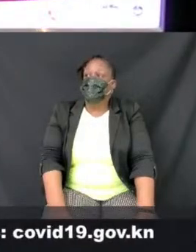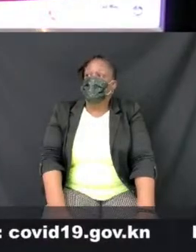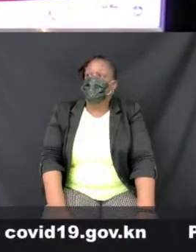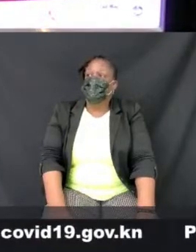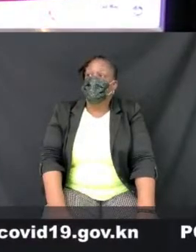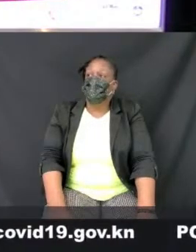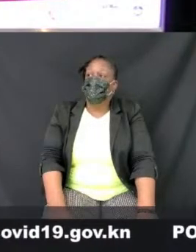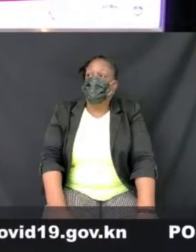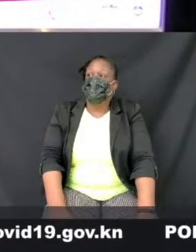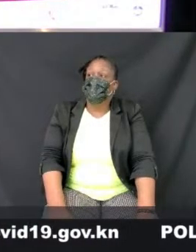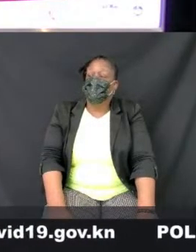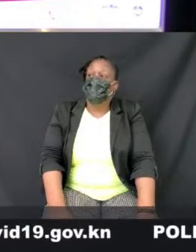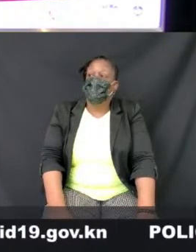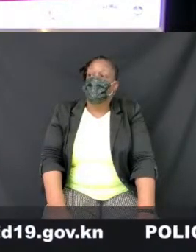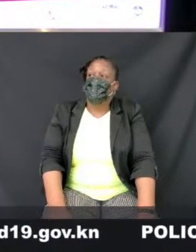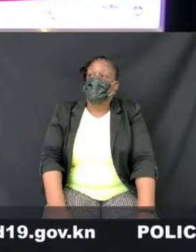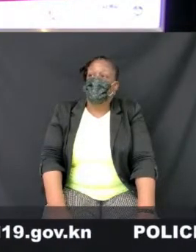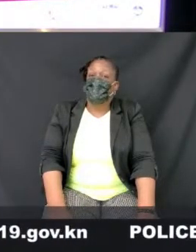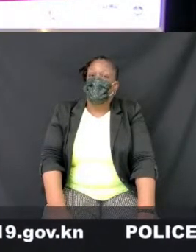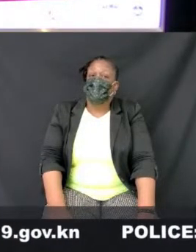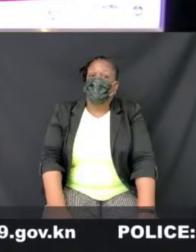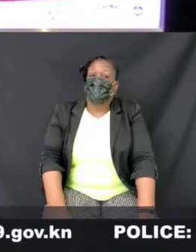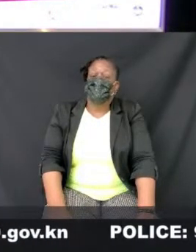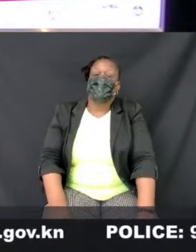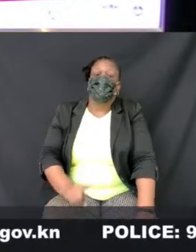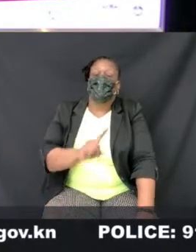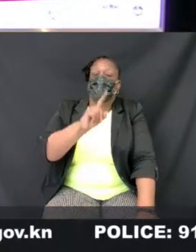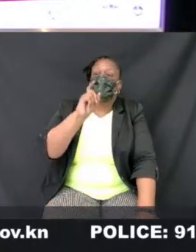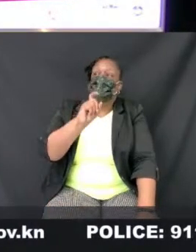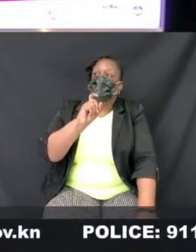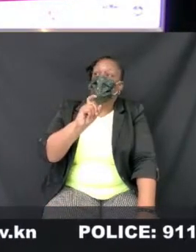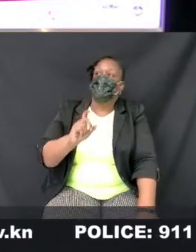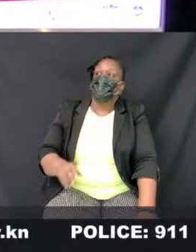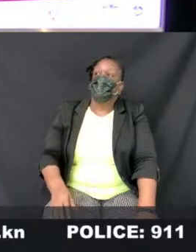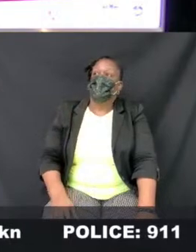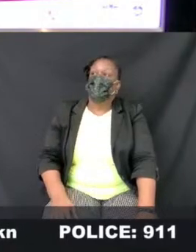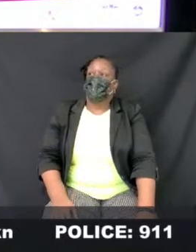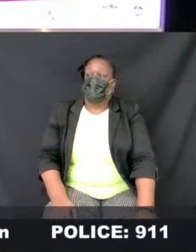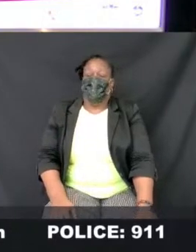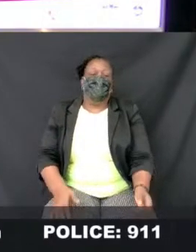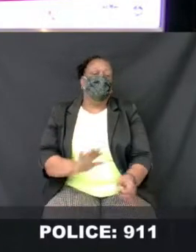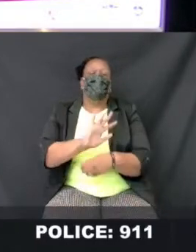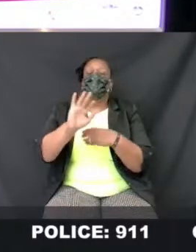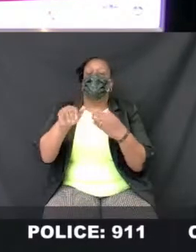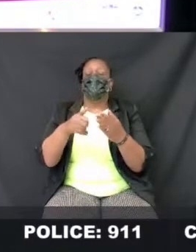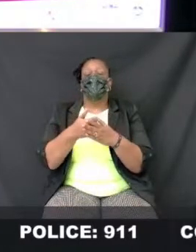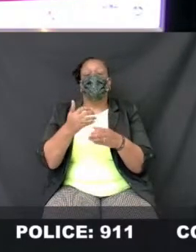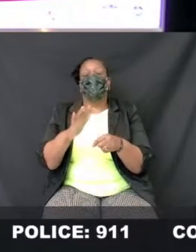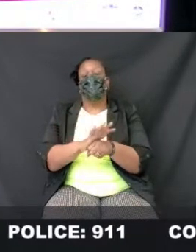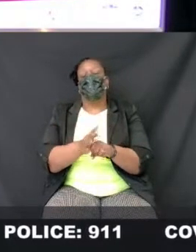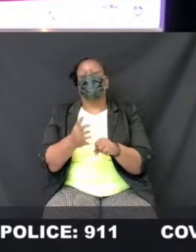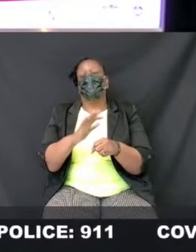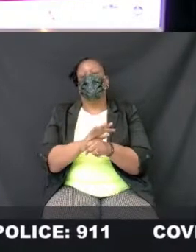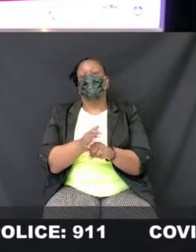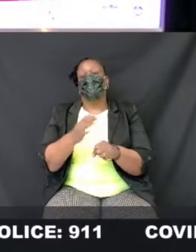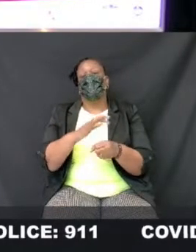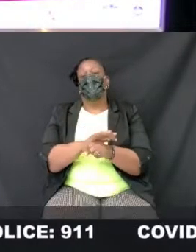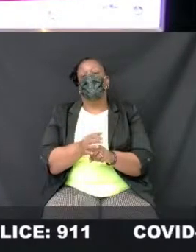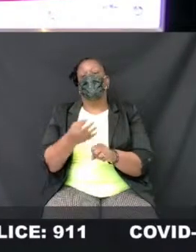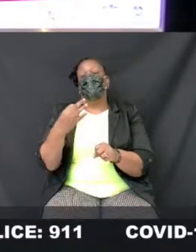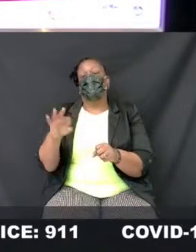And this is our last question for today. With all the COVID-19 restrictions